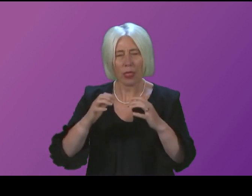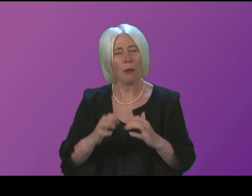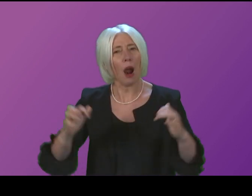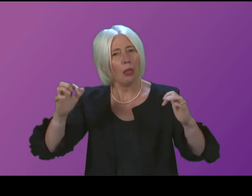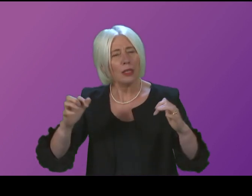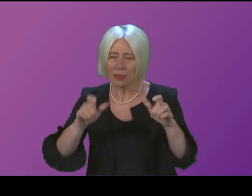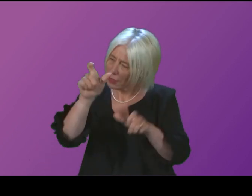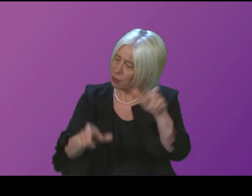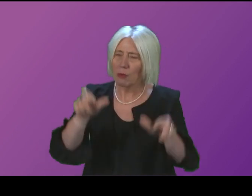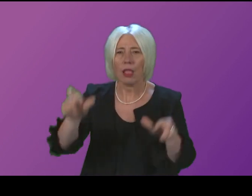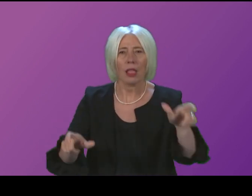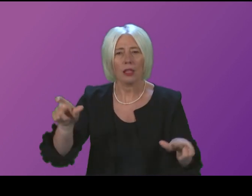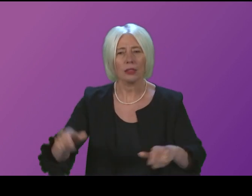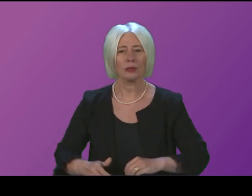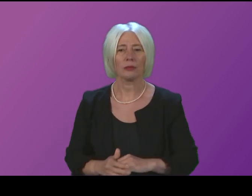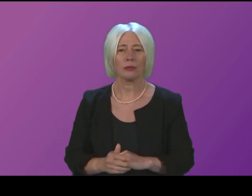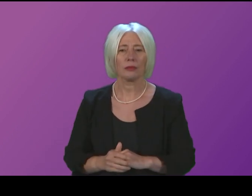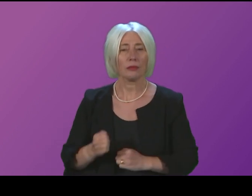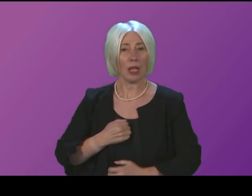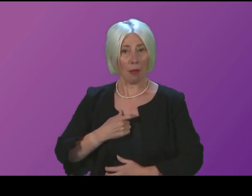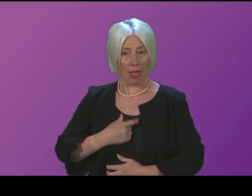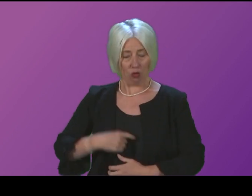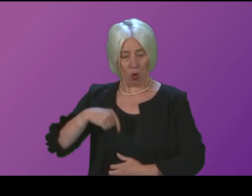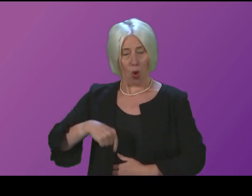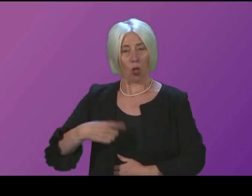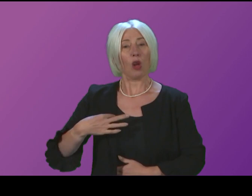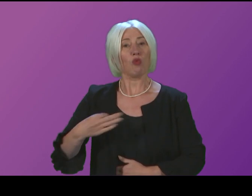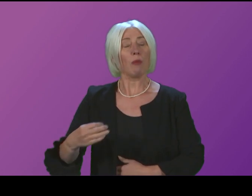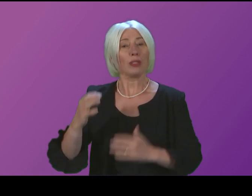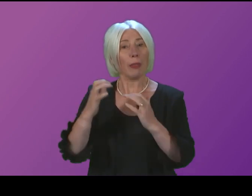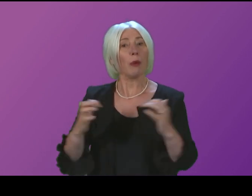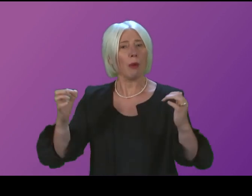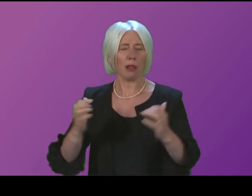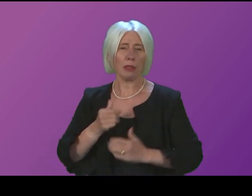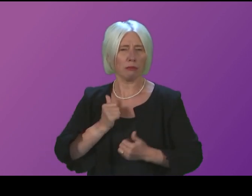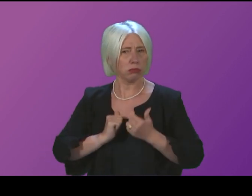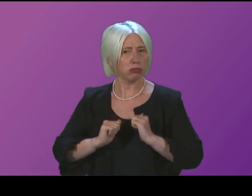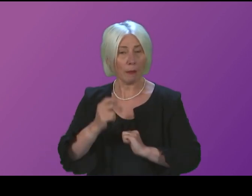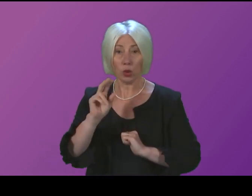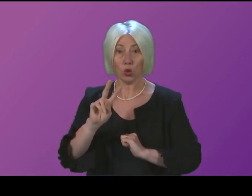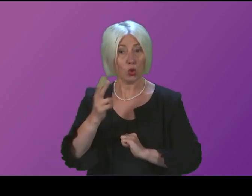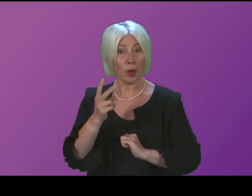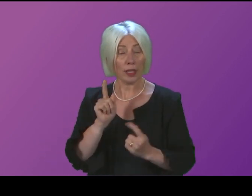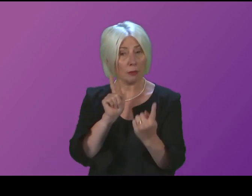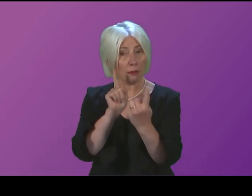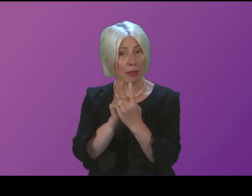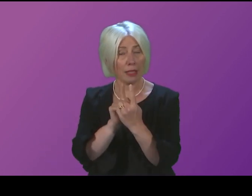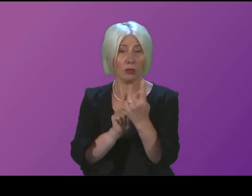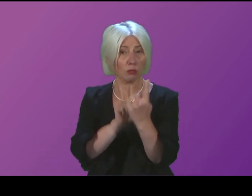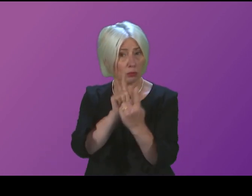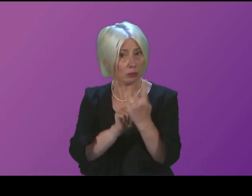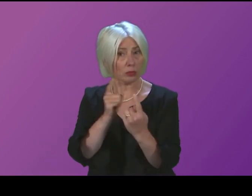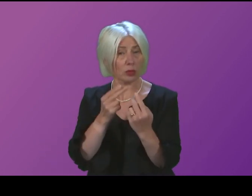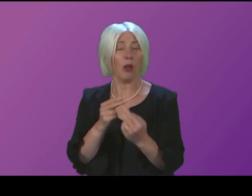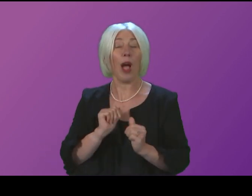the people. In my role representing the Parliament, I was privileged to enjoy two private audiences with Her Majesty following